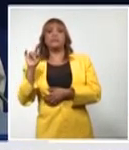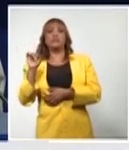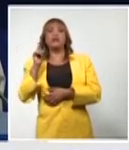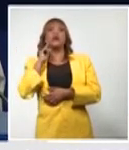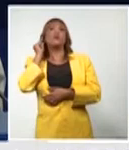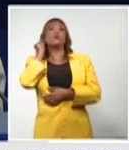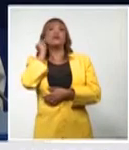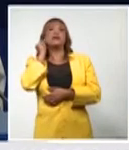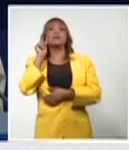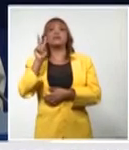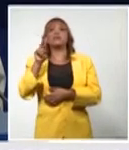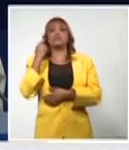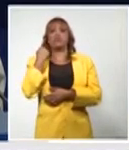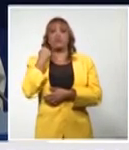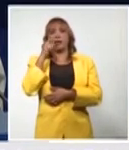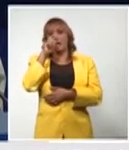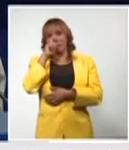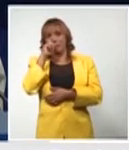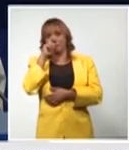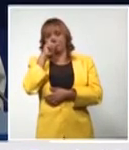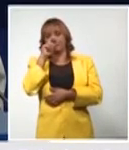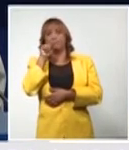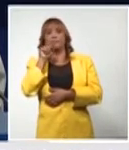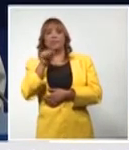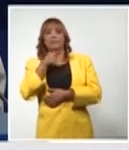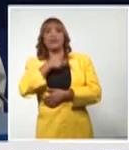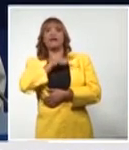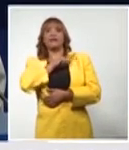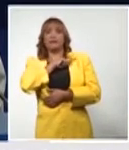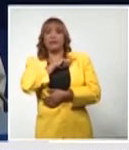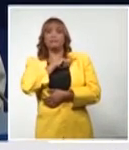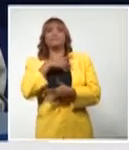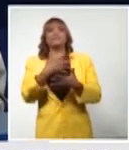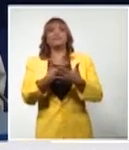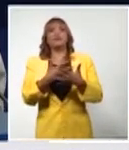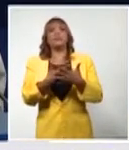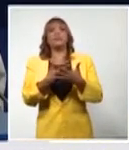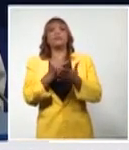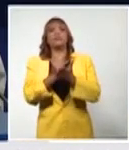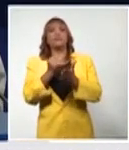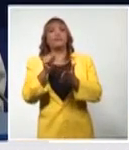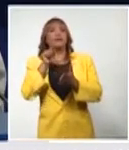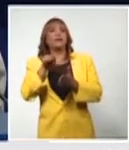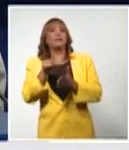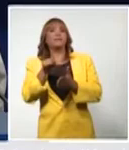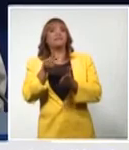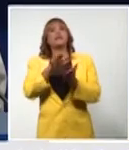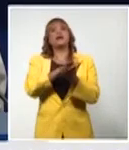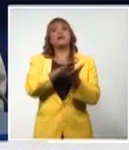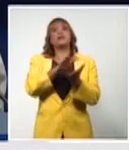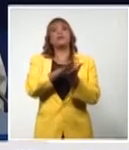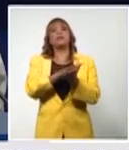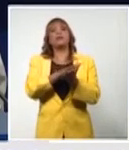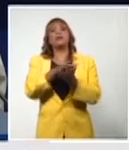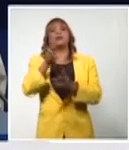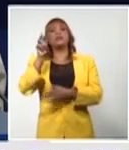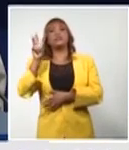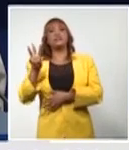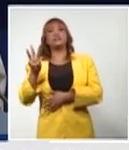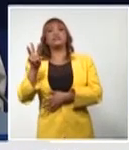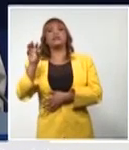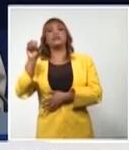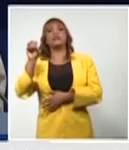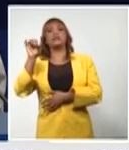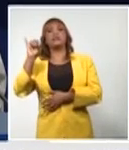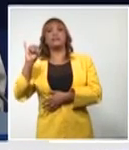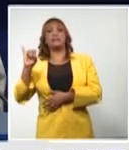girl that tested positive for the virus yesterday. This case brings the number of children, or